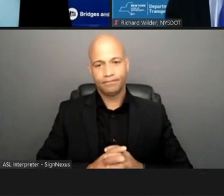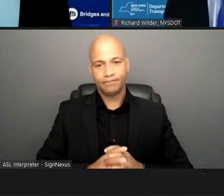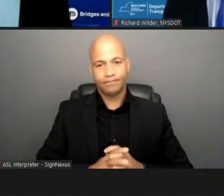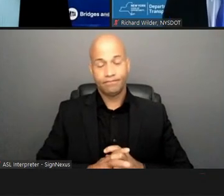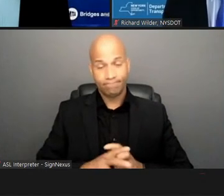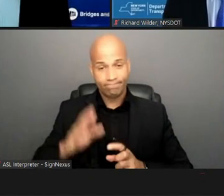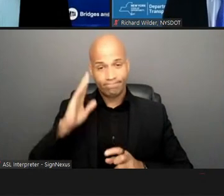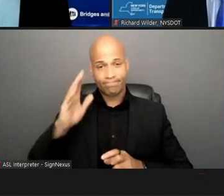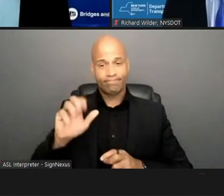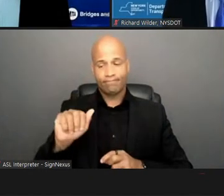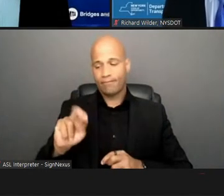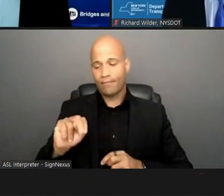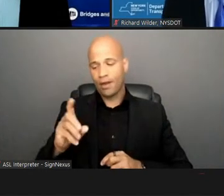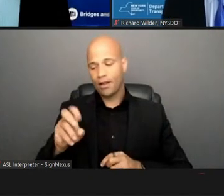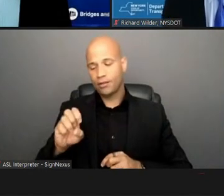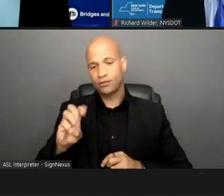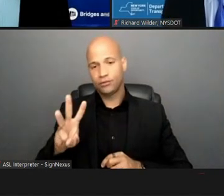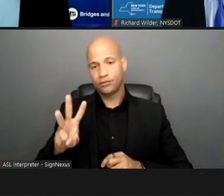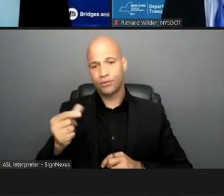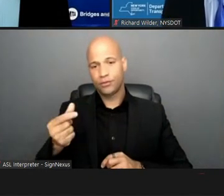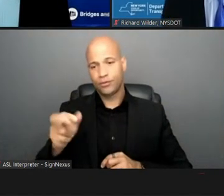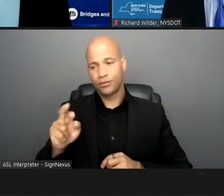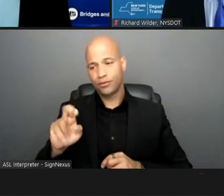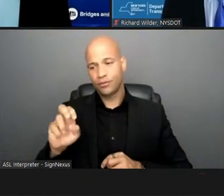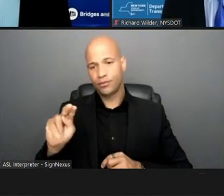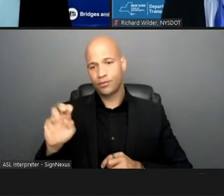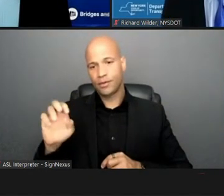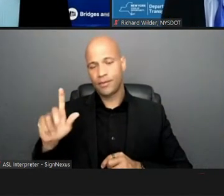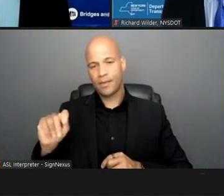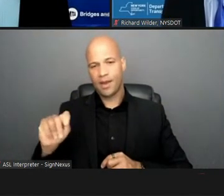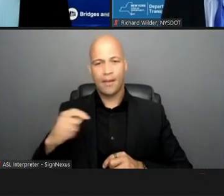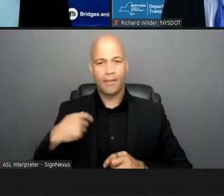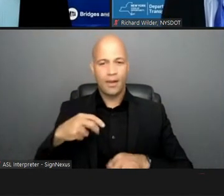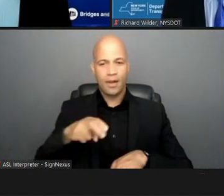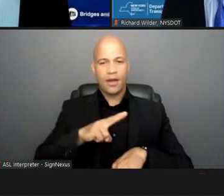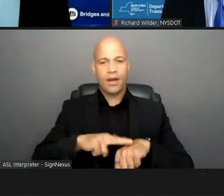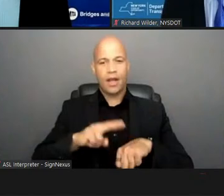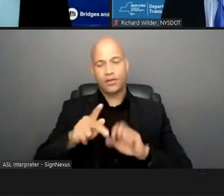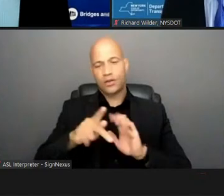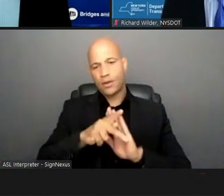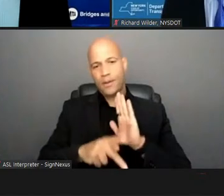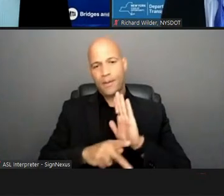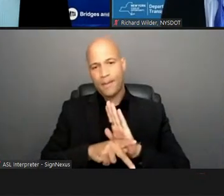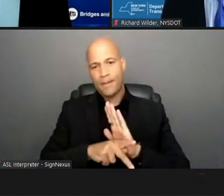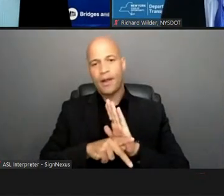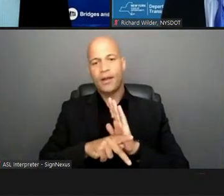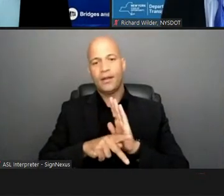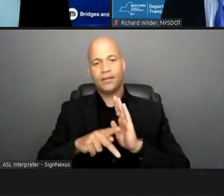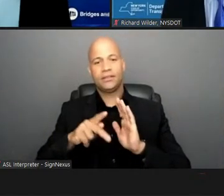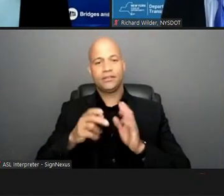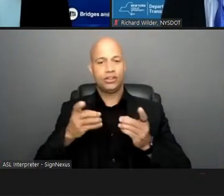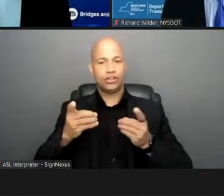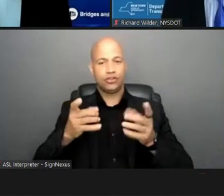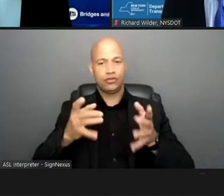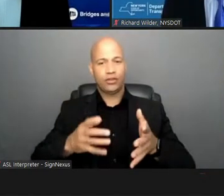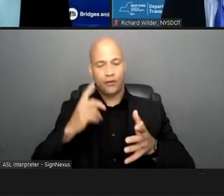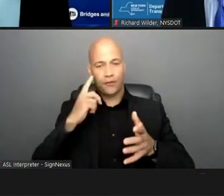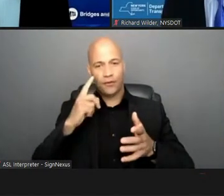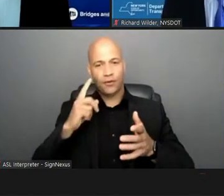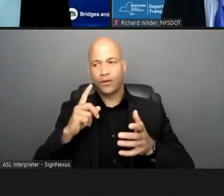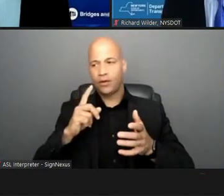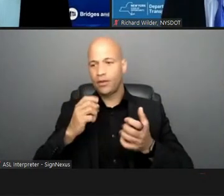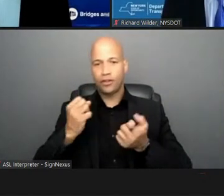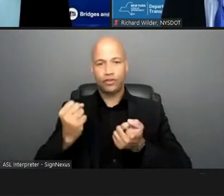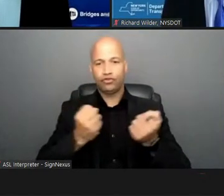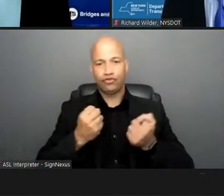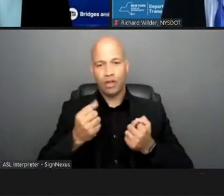um hi my name is Andrew Greenblatt and I'm the national policy director of The Independent Drivers Guild thank you for this opportunity to testify